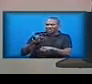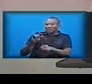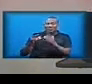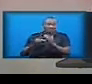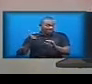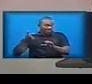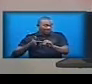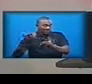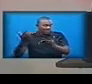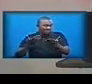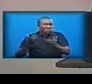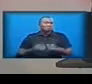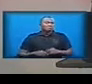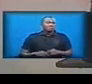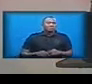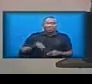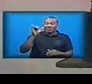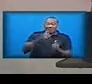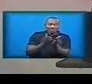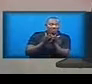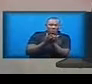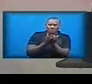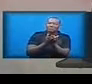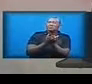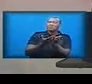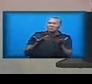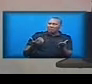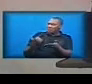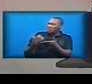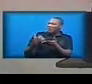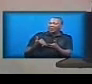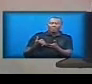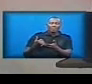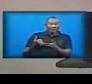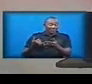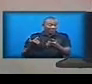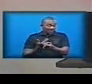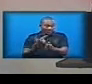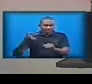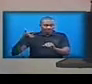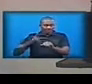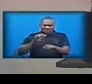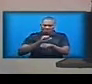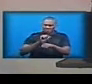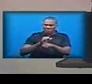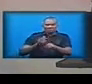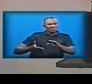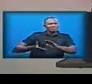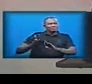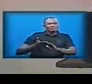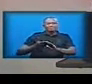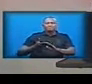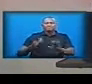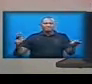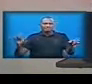service company. The company says this oil supply vessel will help make Ghana's oil production efforts more efficient. This is a